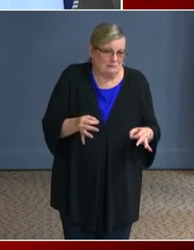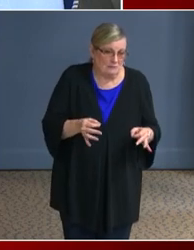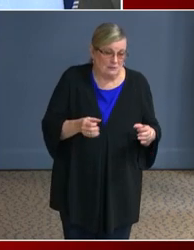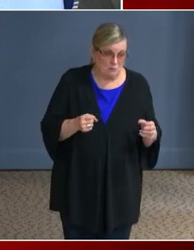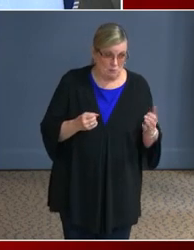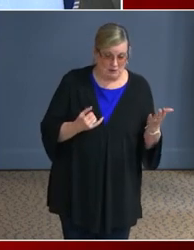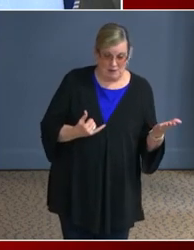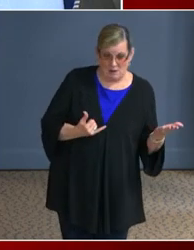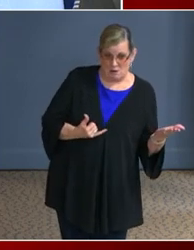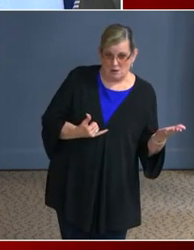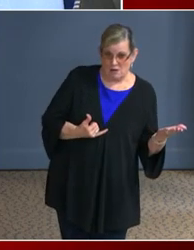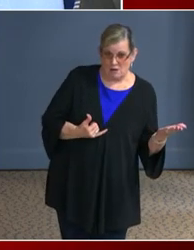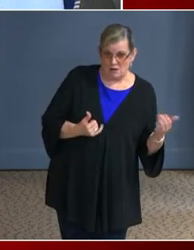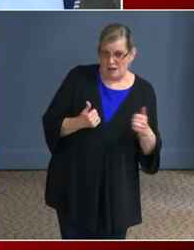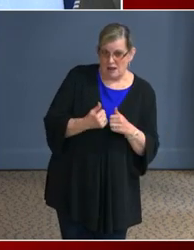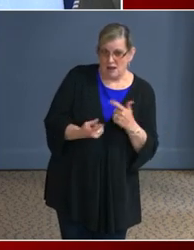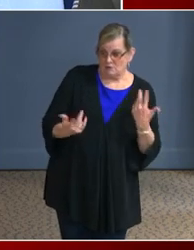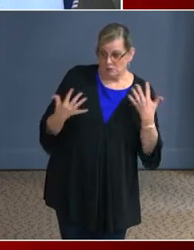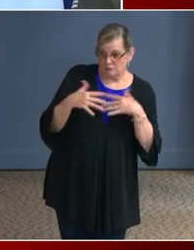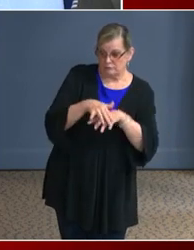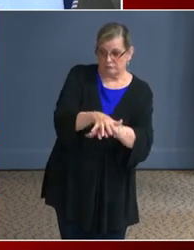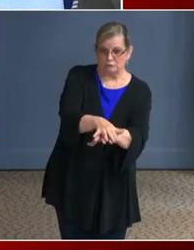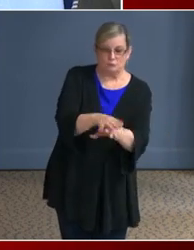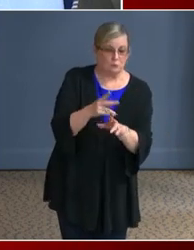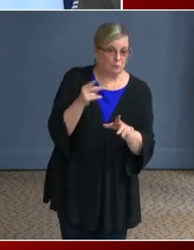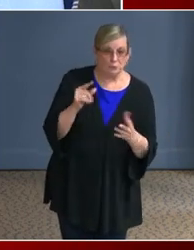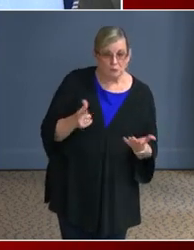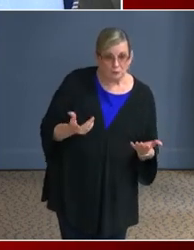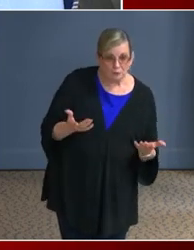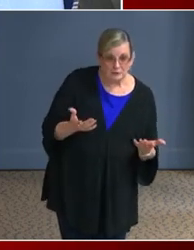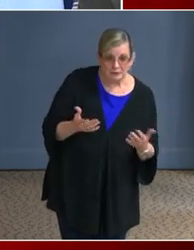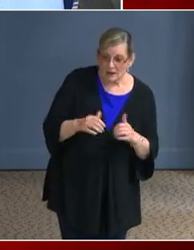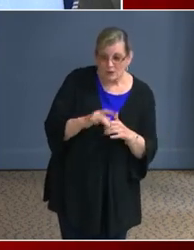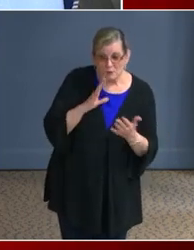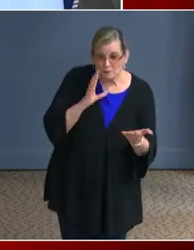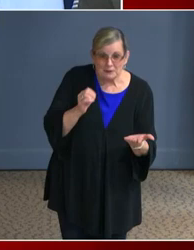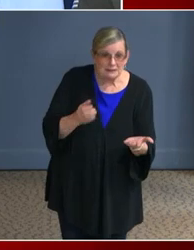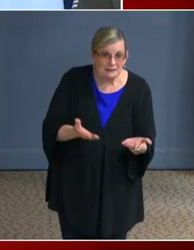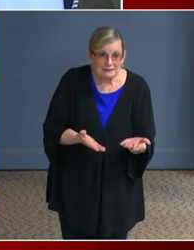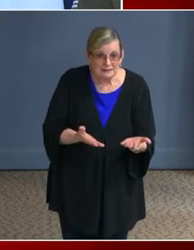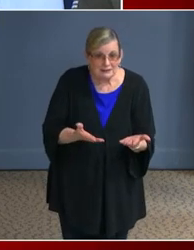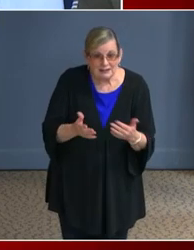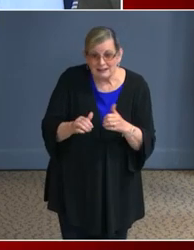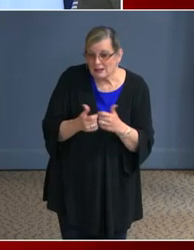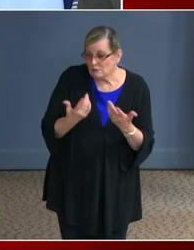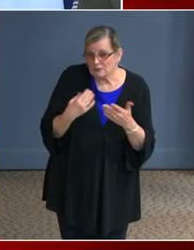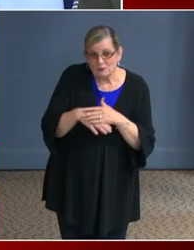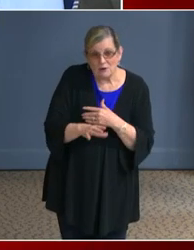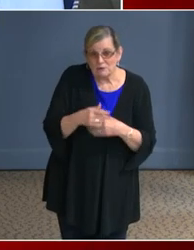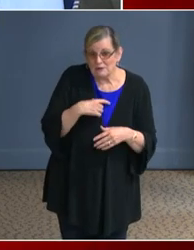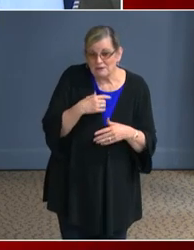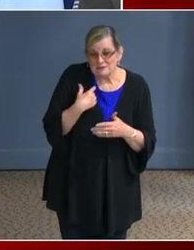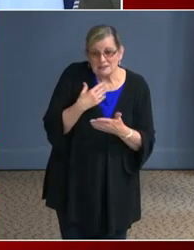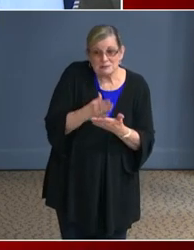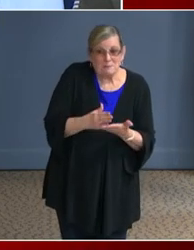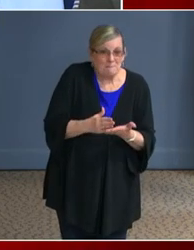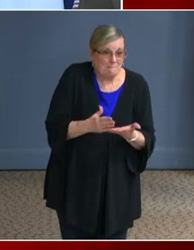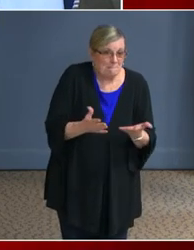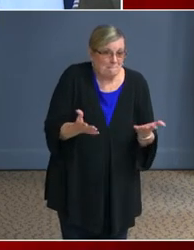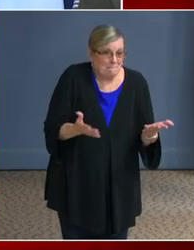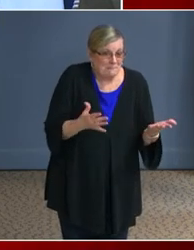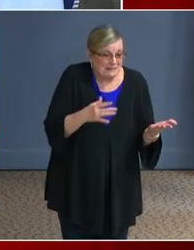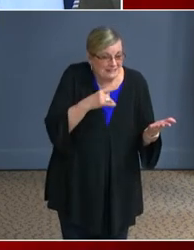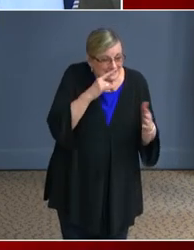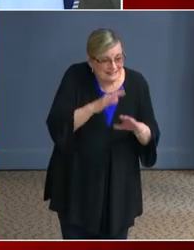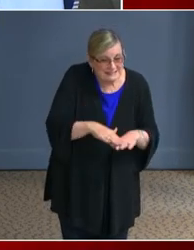it's everybody goes in the pool. That's how it is. Everybody goes into the pool. We have some, kiddie pools